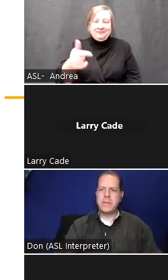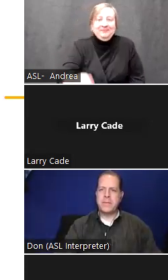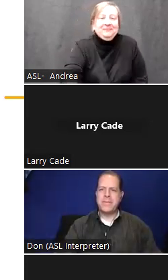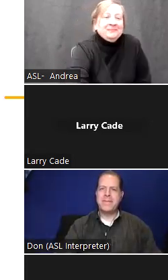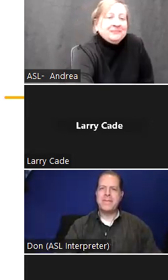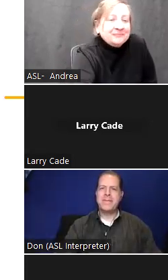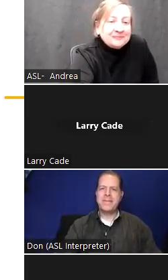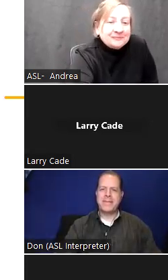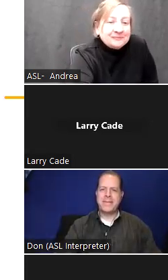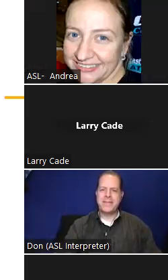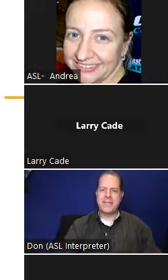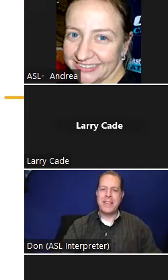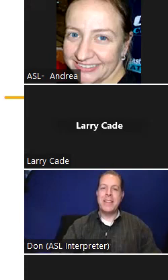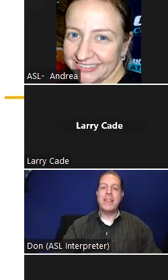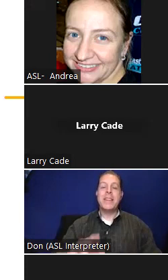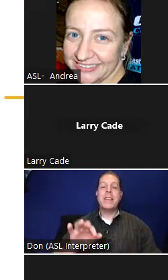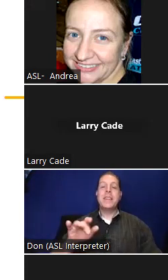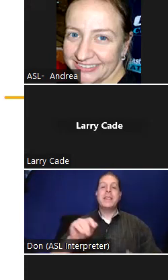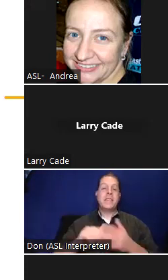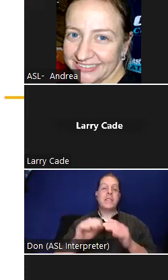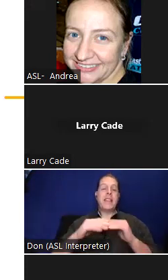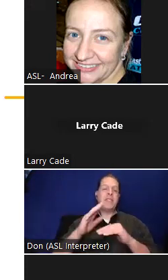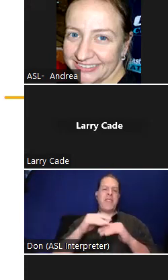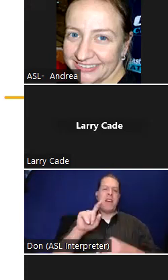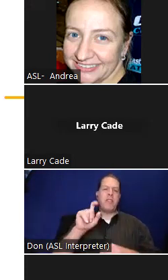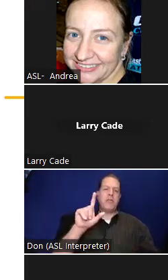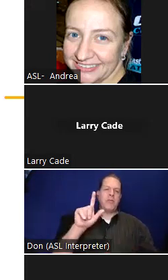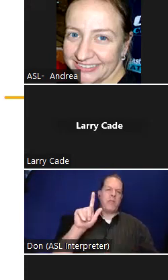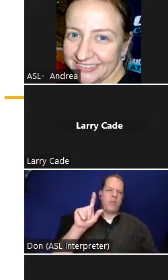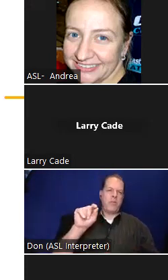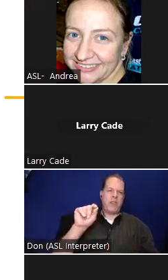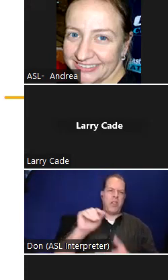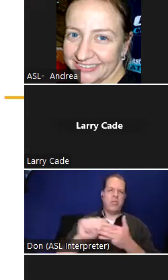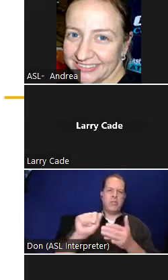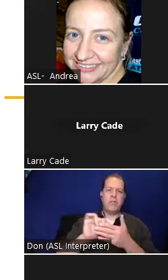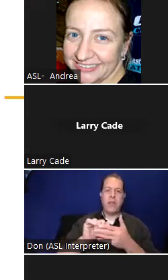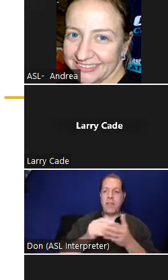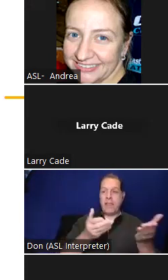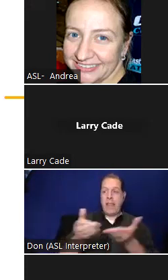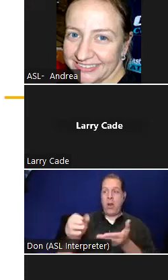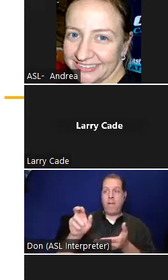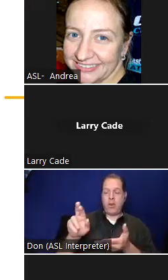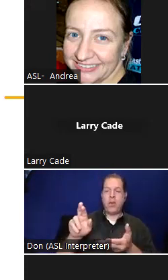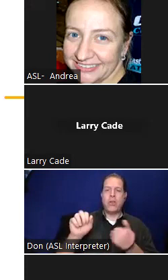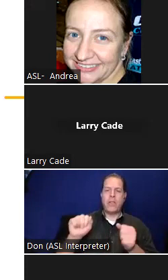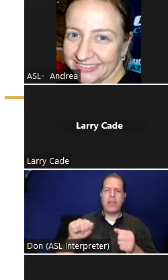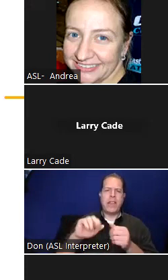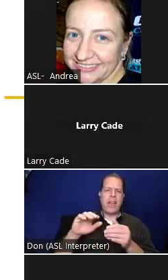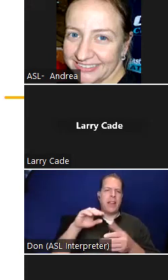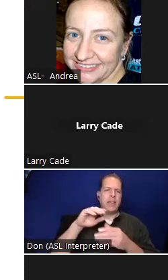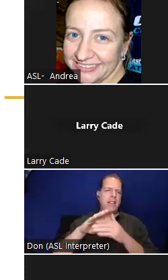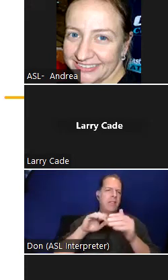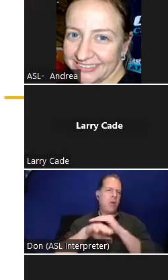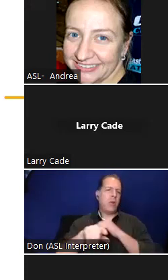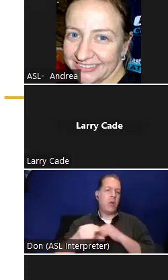new plan year unless you have at least $120. So if your carryover will get you there, then that can enroll you. Otherwise,